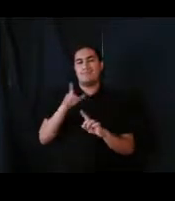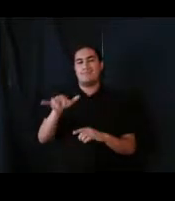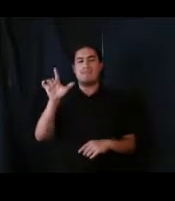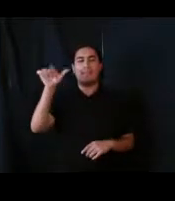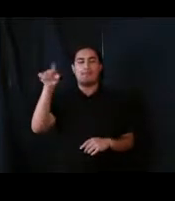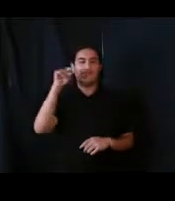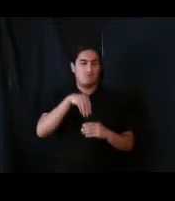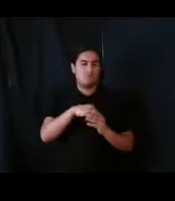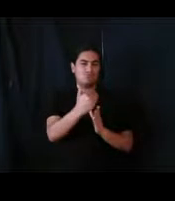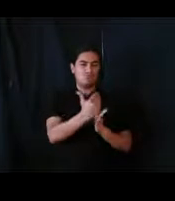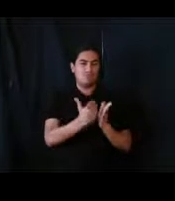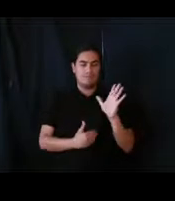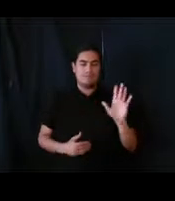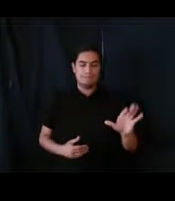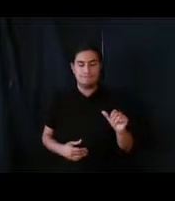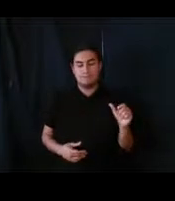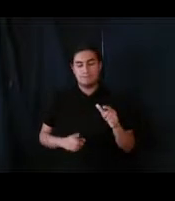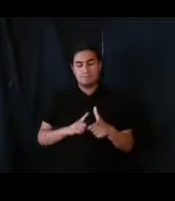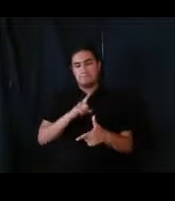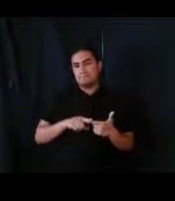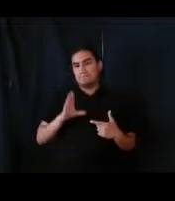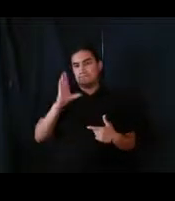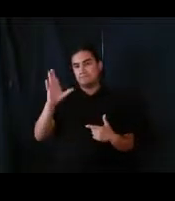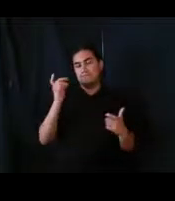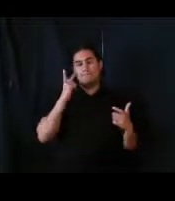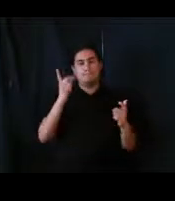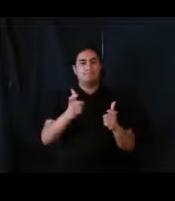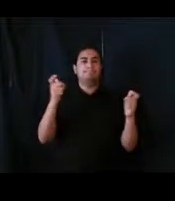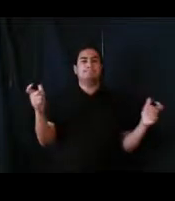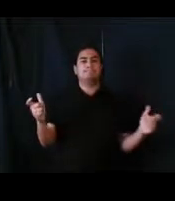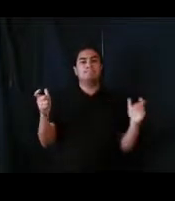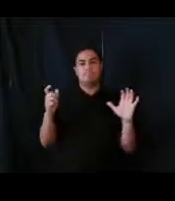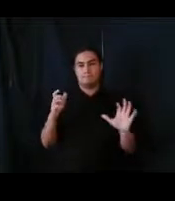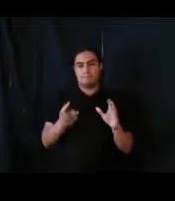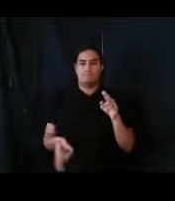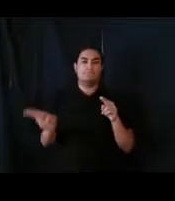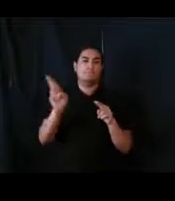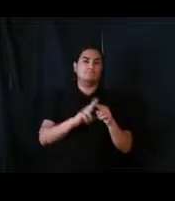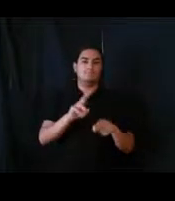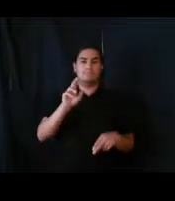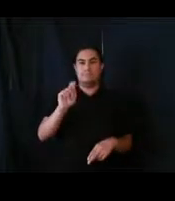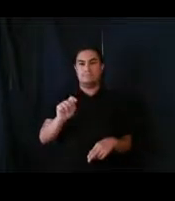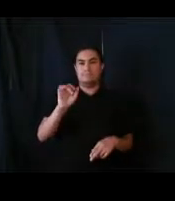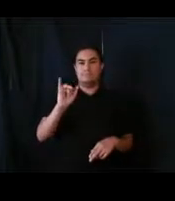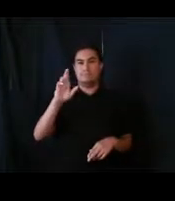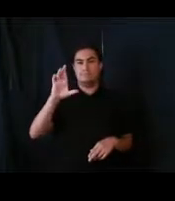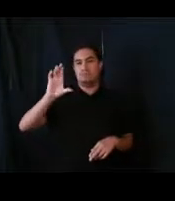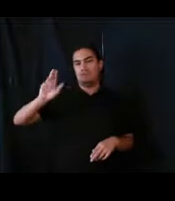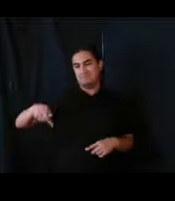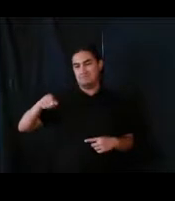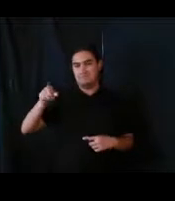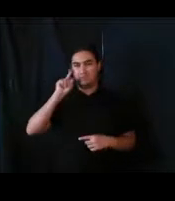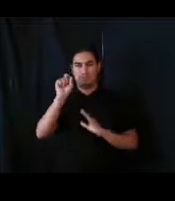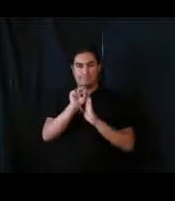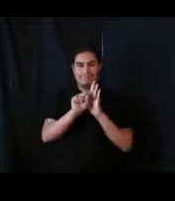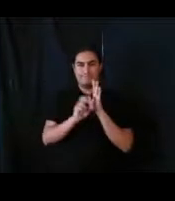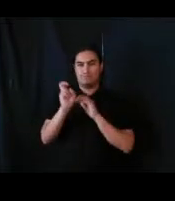in the agenda and then again a huge increase in ti rcp that's handled through the state transportation